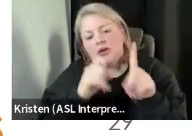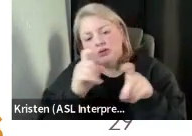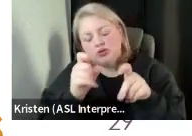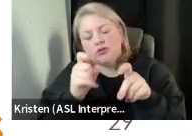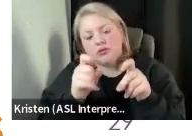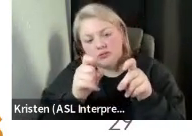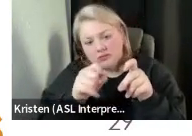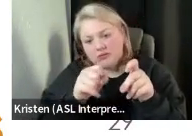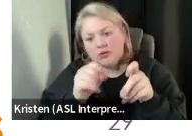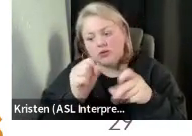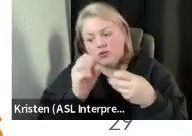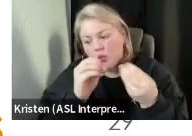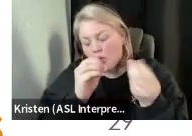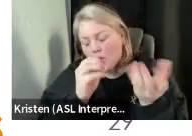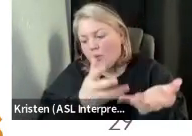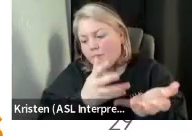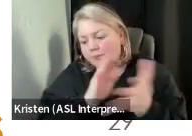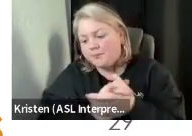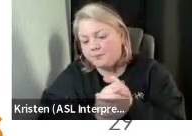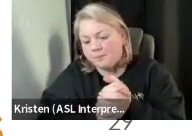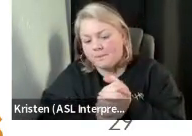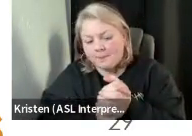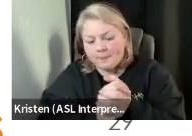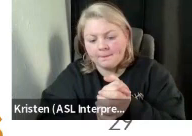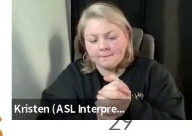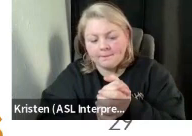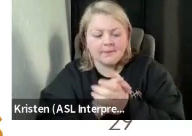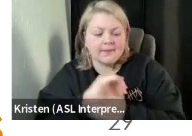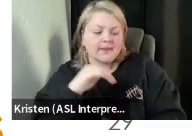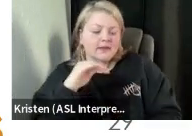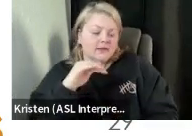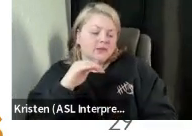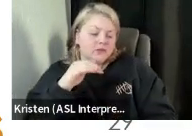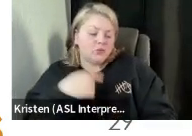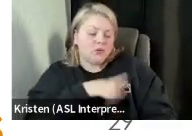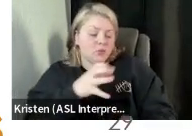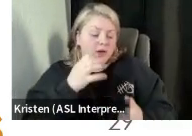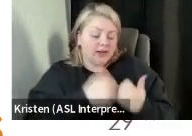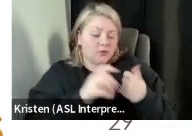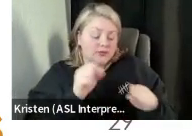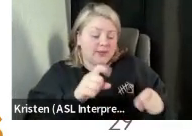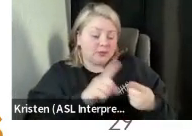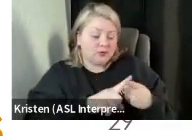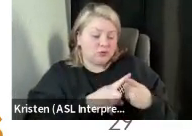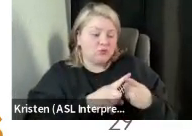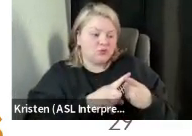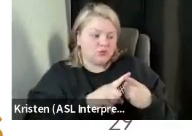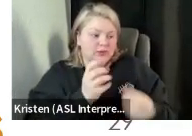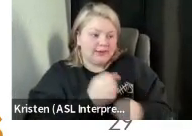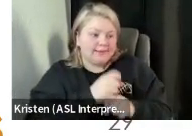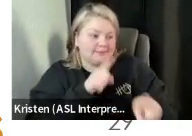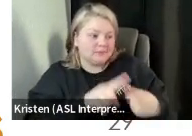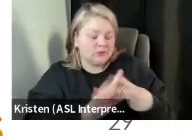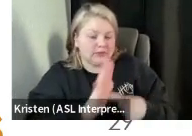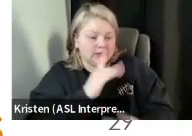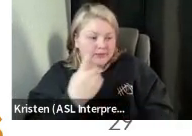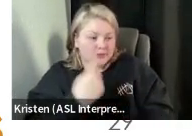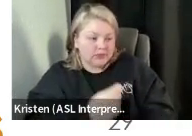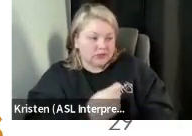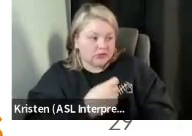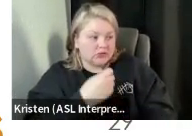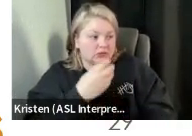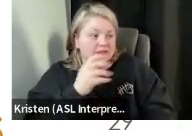talk with Mass Cultural Council staff and get their questions answered. If your situation is